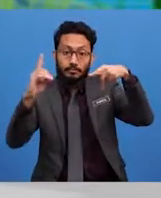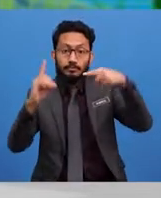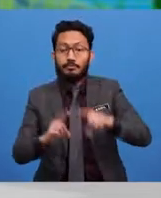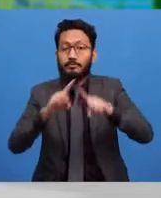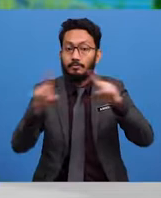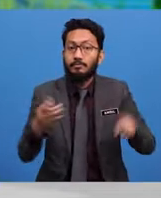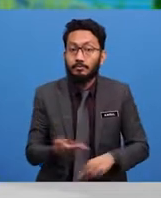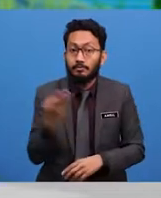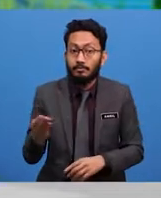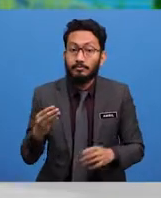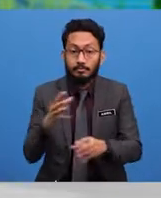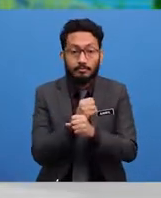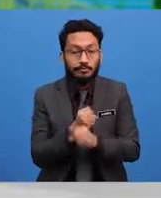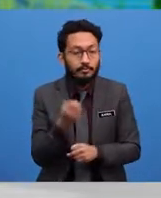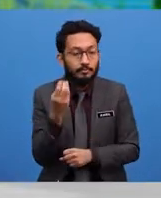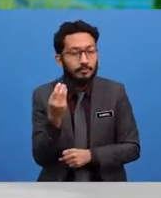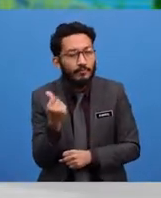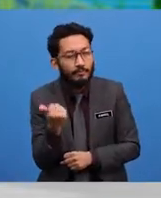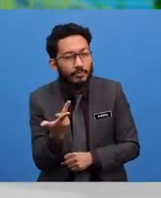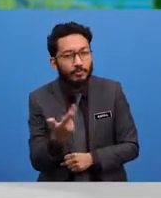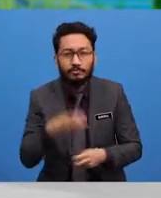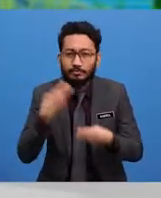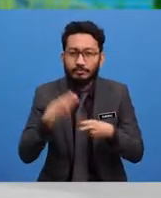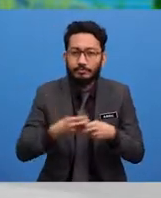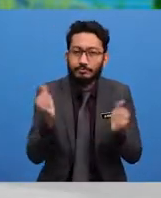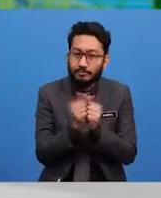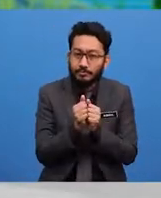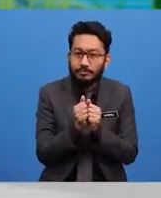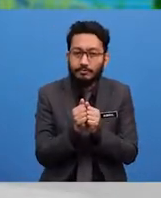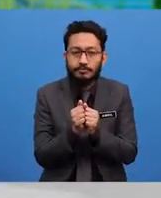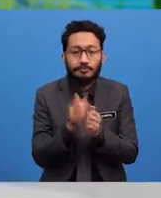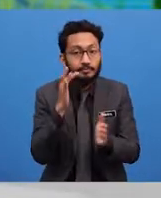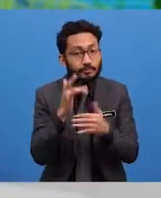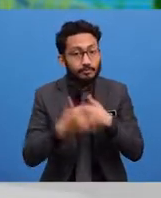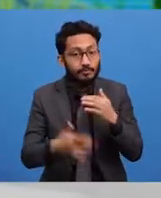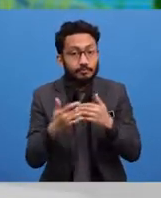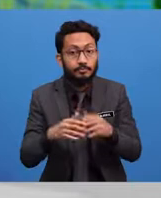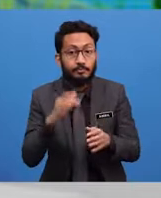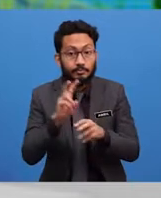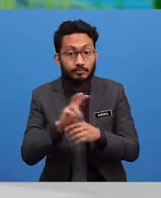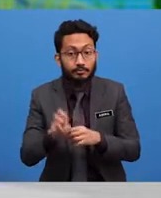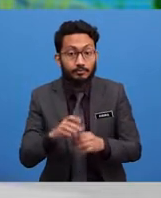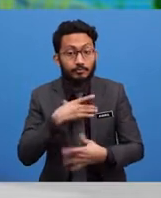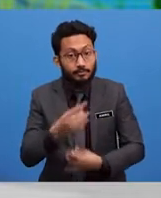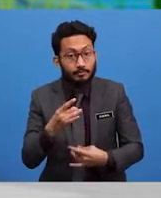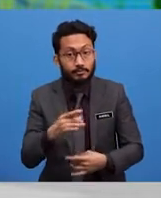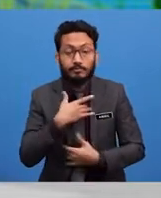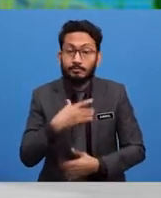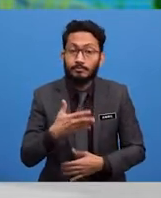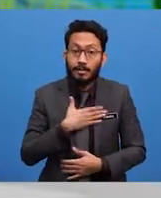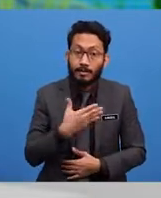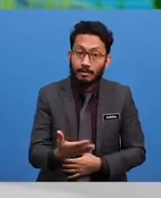However, things get a little bit trickier with these two words, prefer and